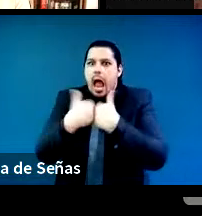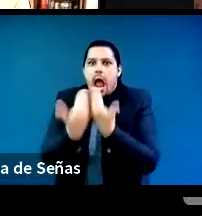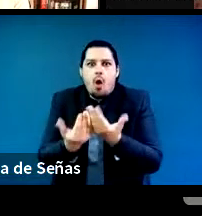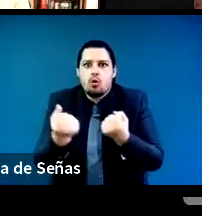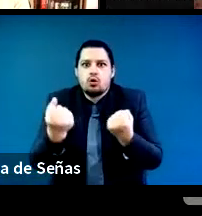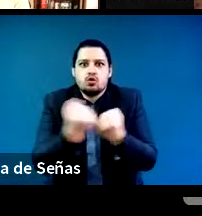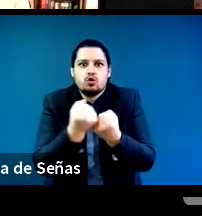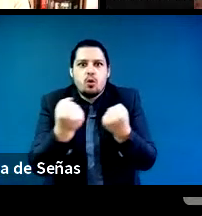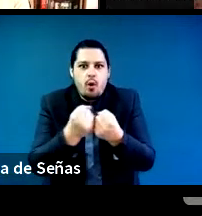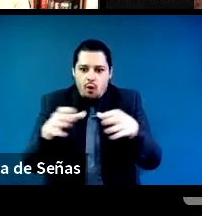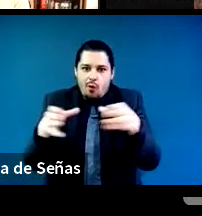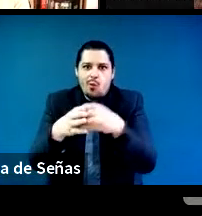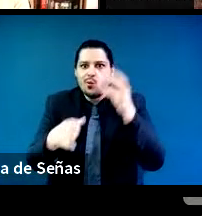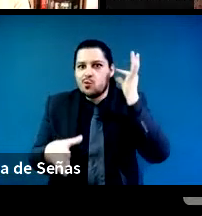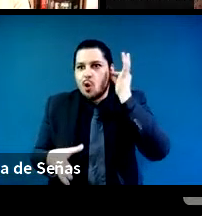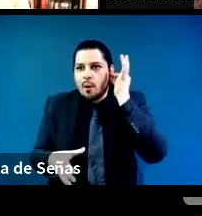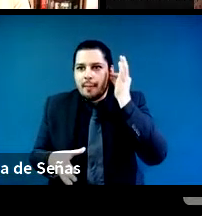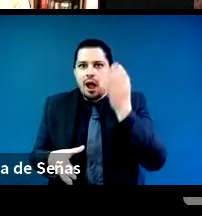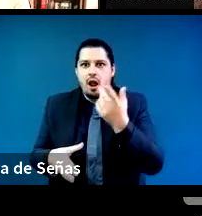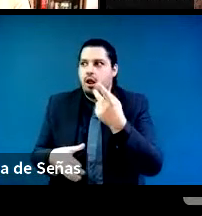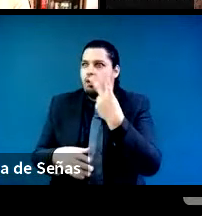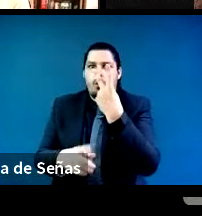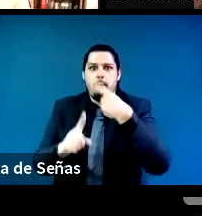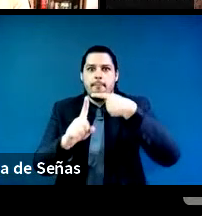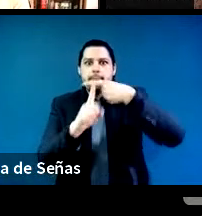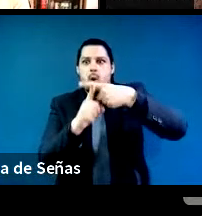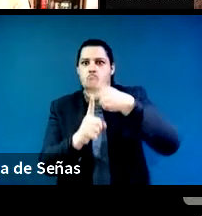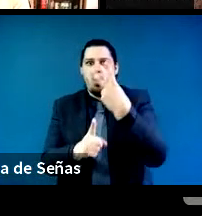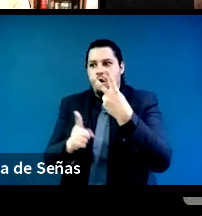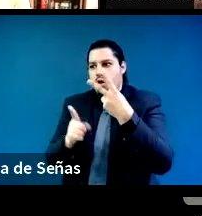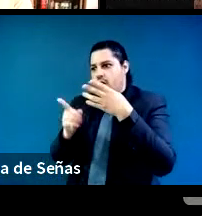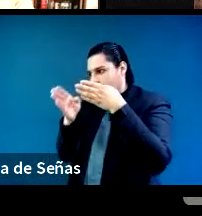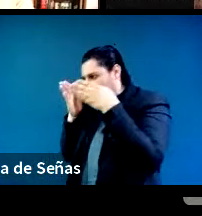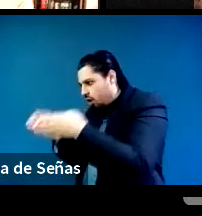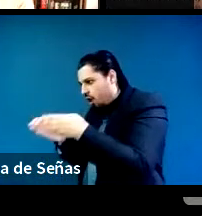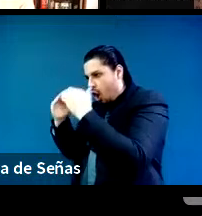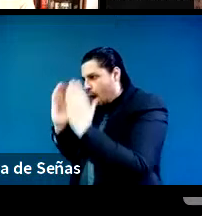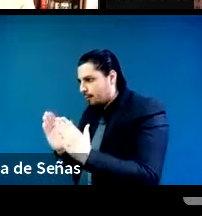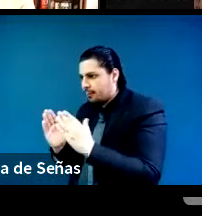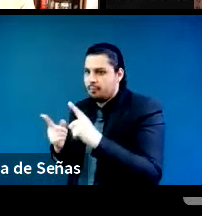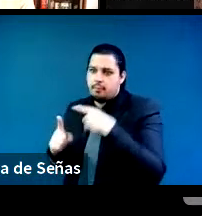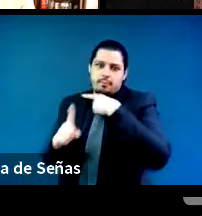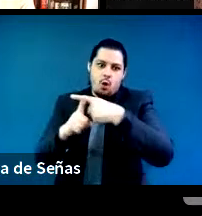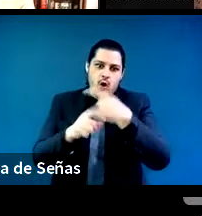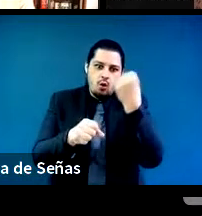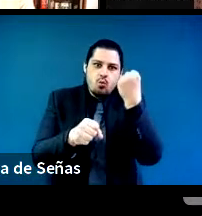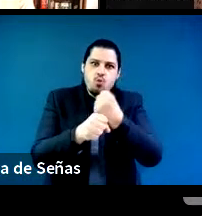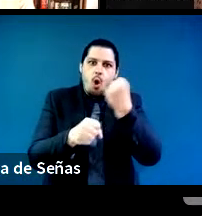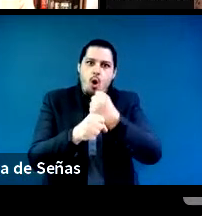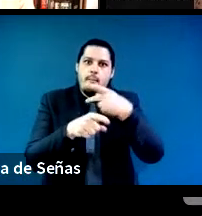It doesn't grant them access to different